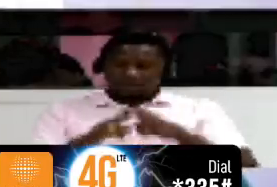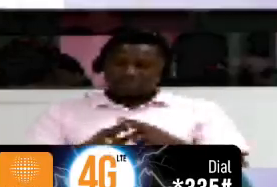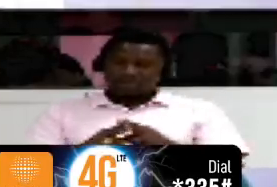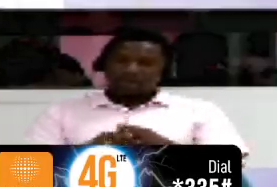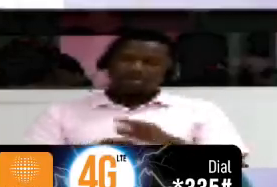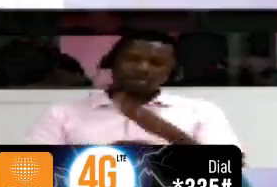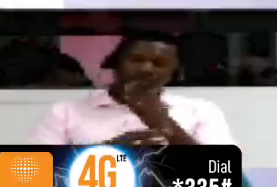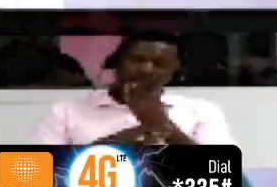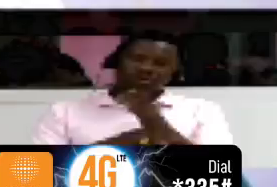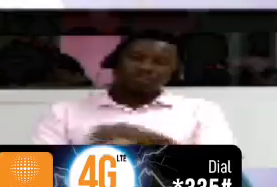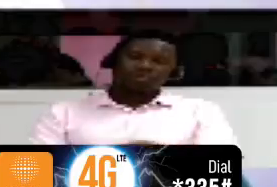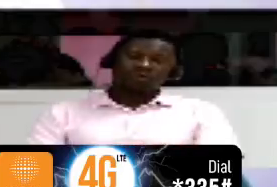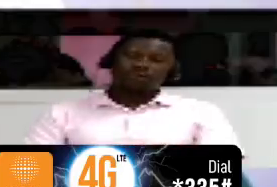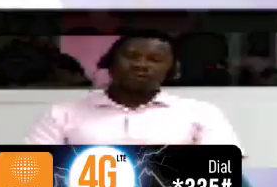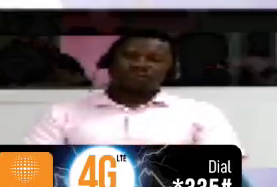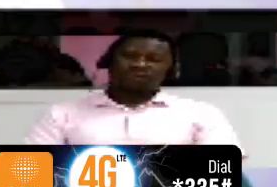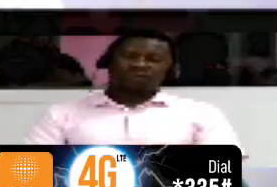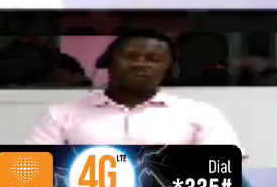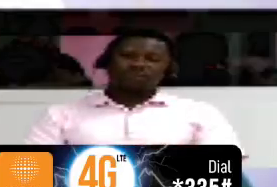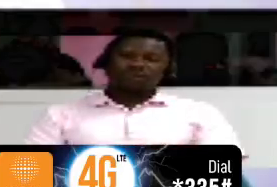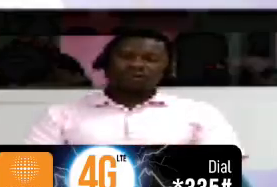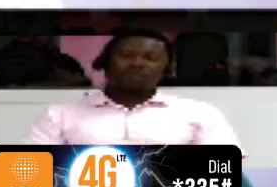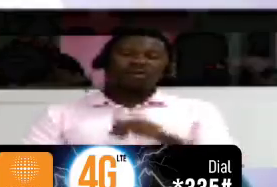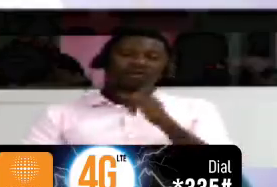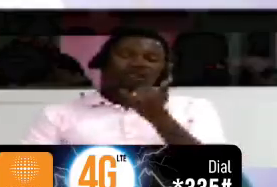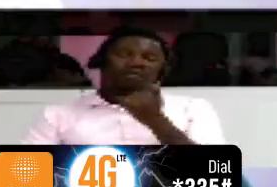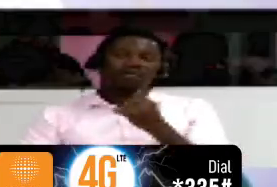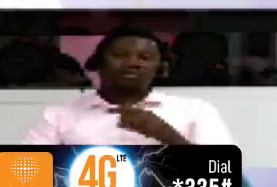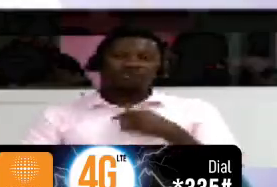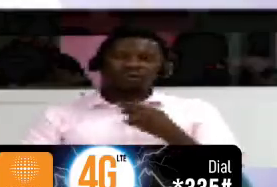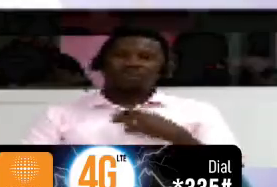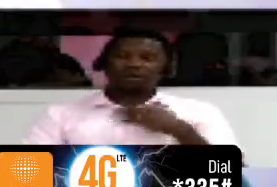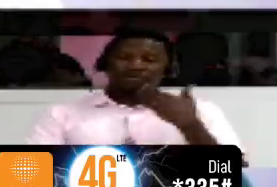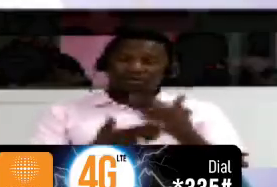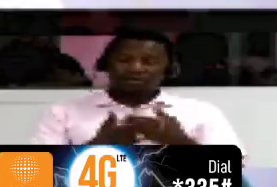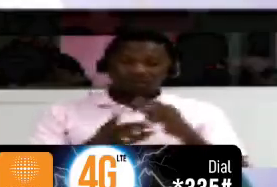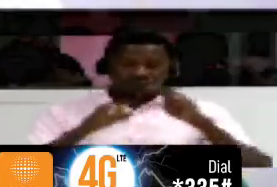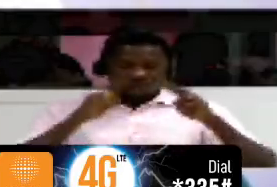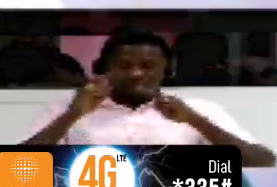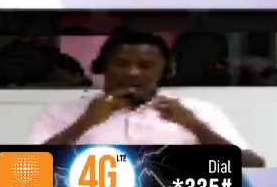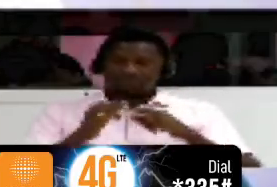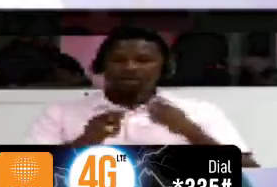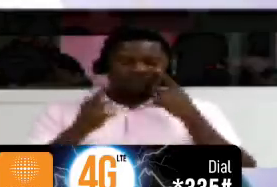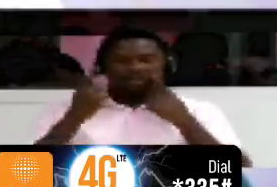because by the end of his story, he burst into tears.